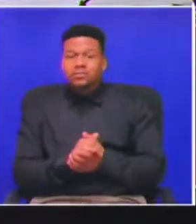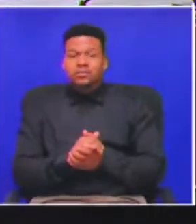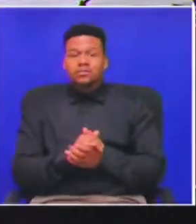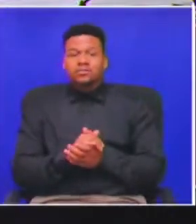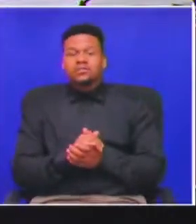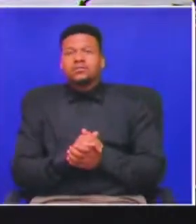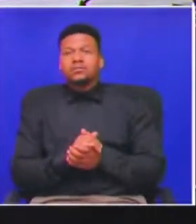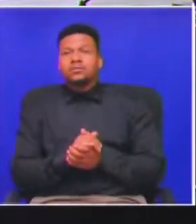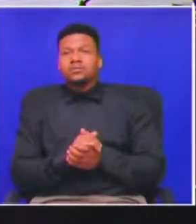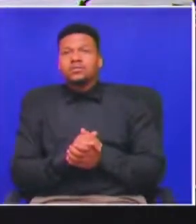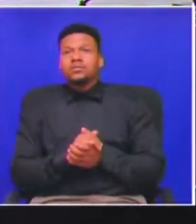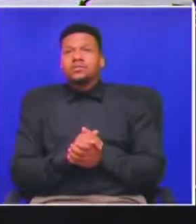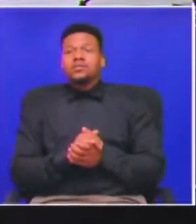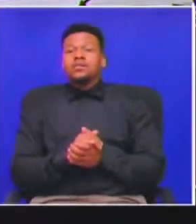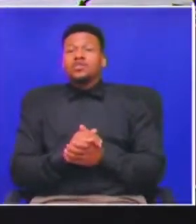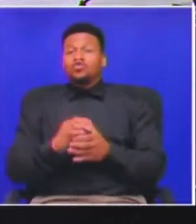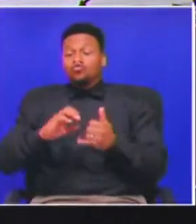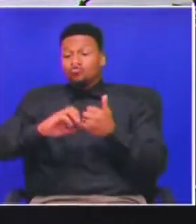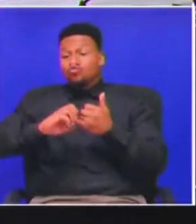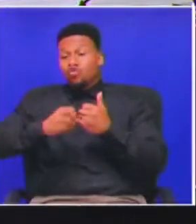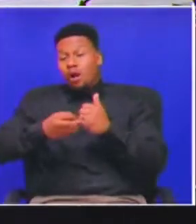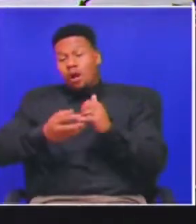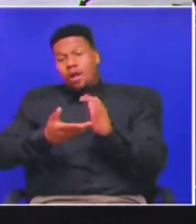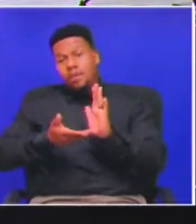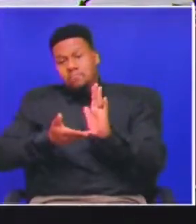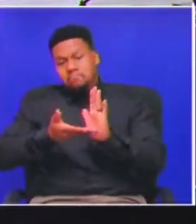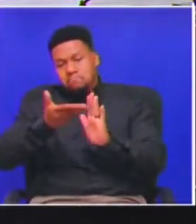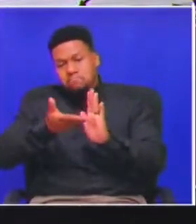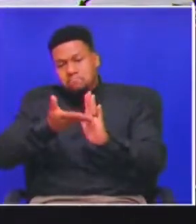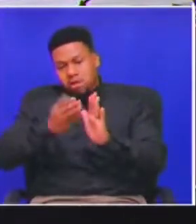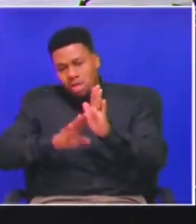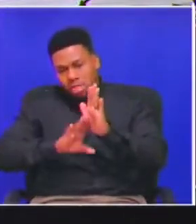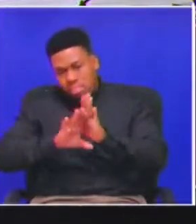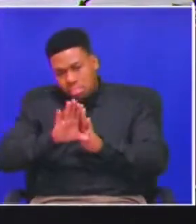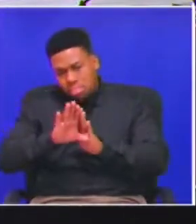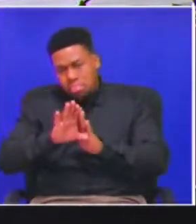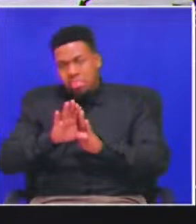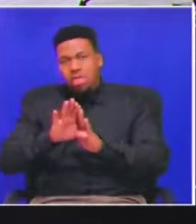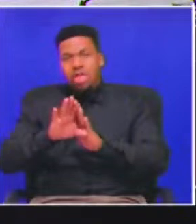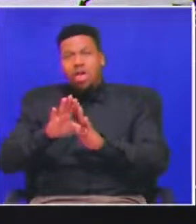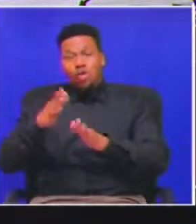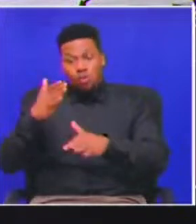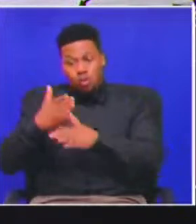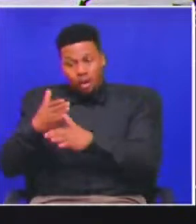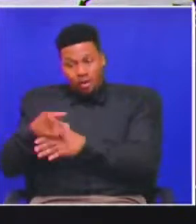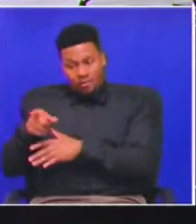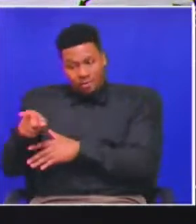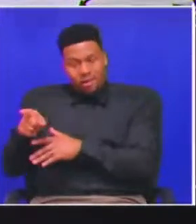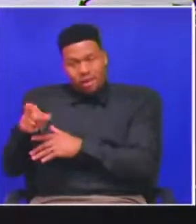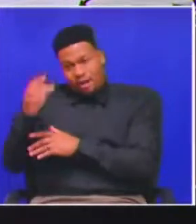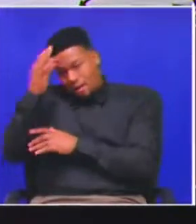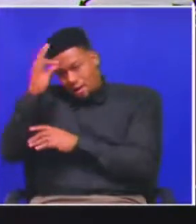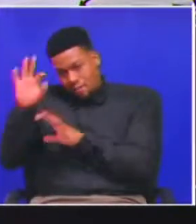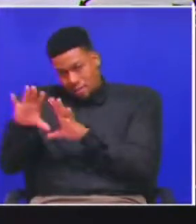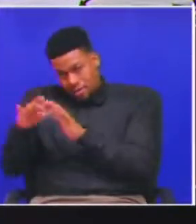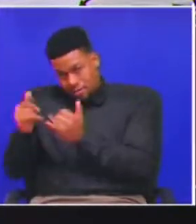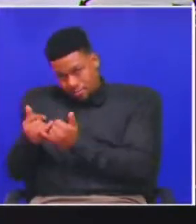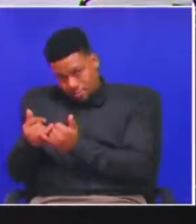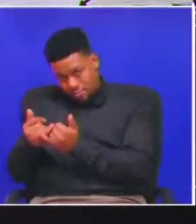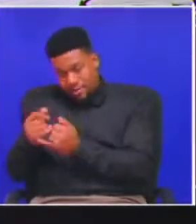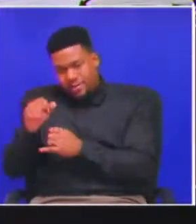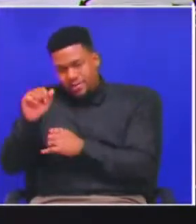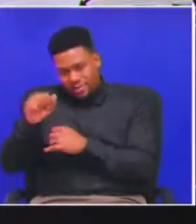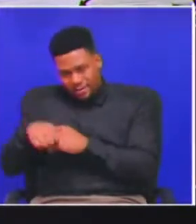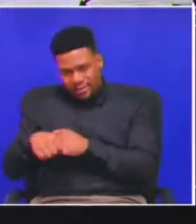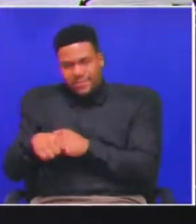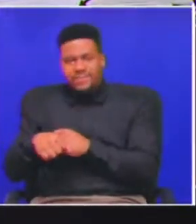the operations of those entities, whilst the state continues to play a key role. We're doing